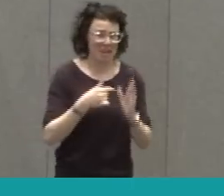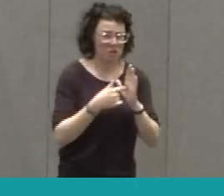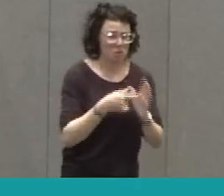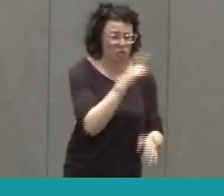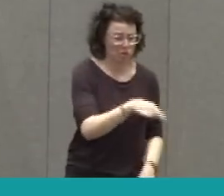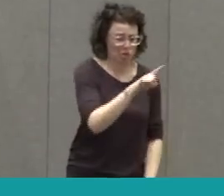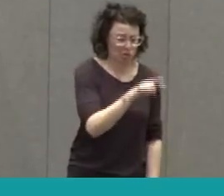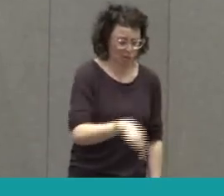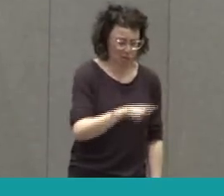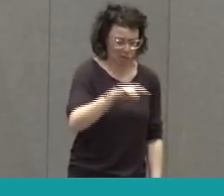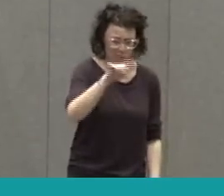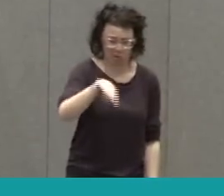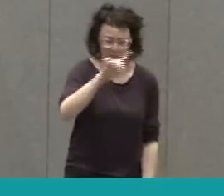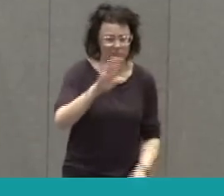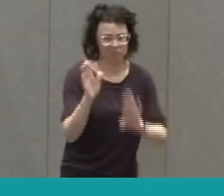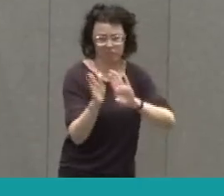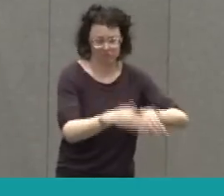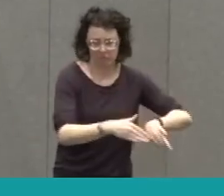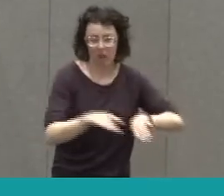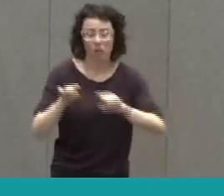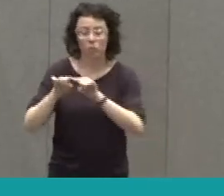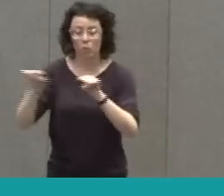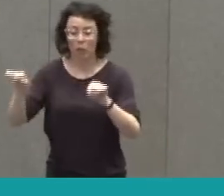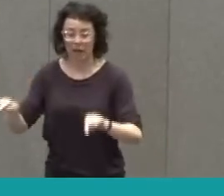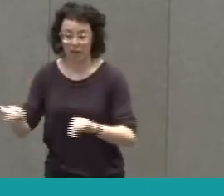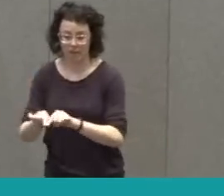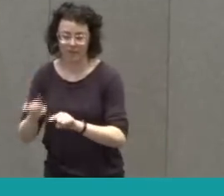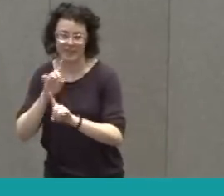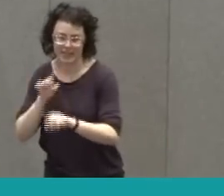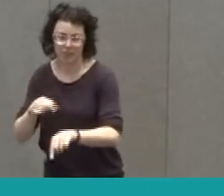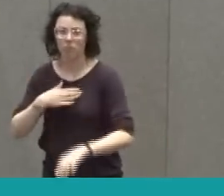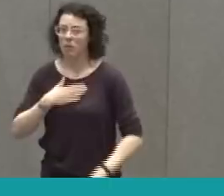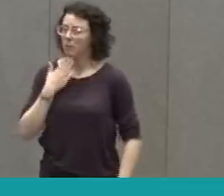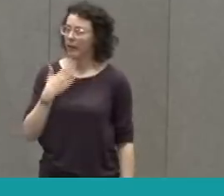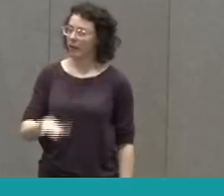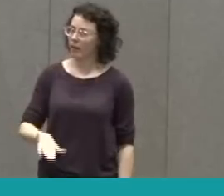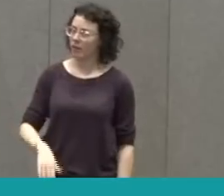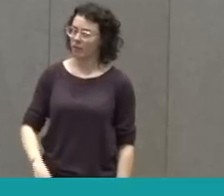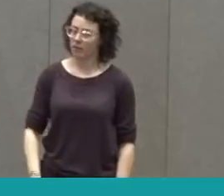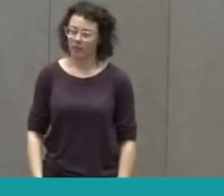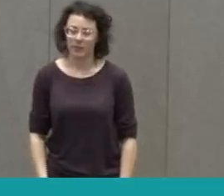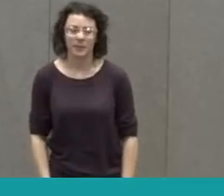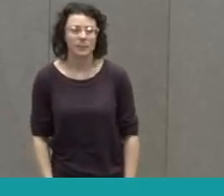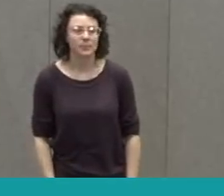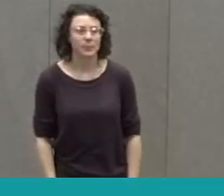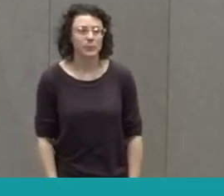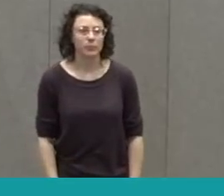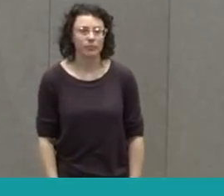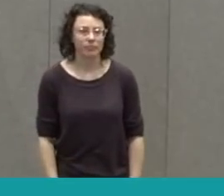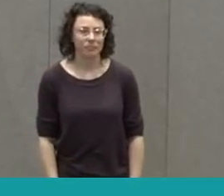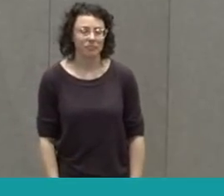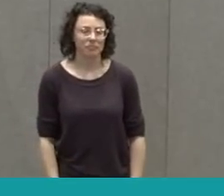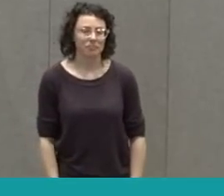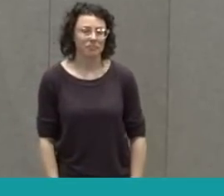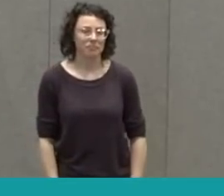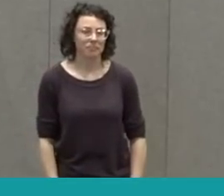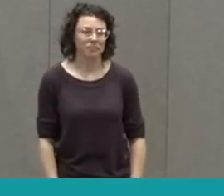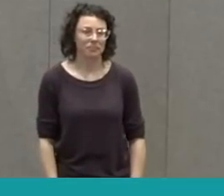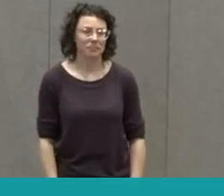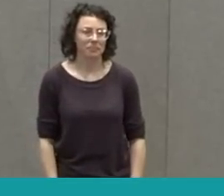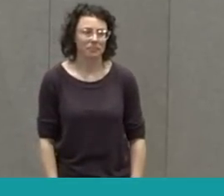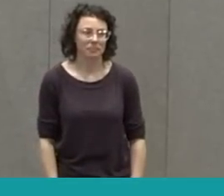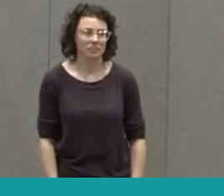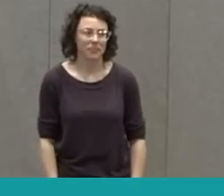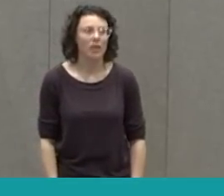That was my bad. Okay. So with this one, We are in a